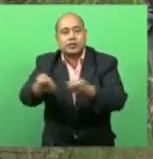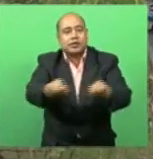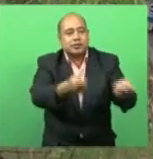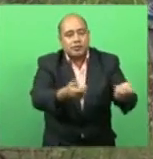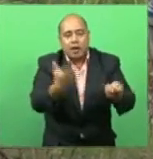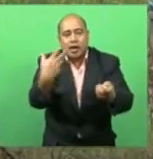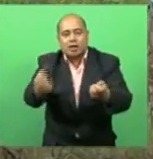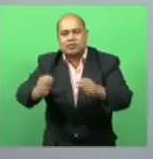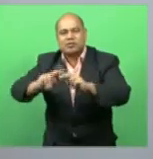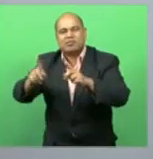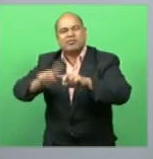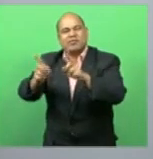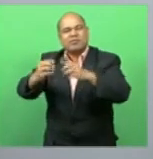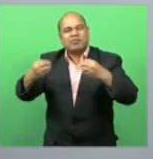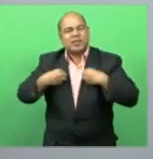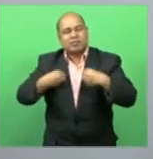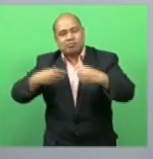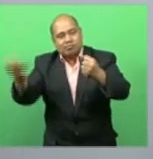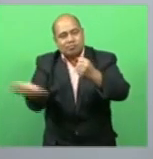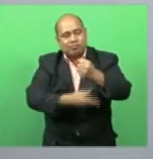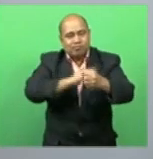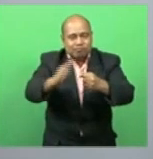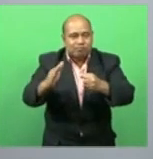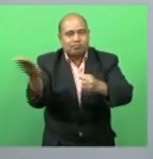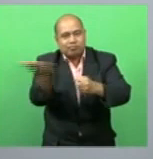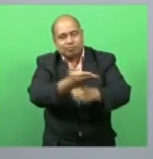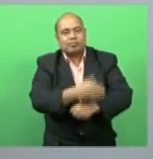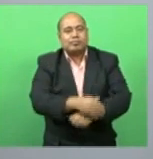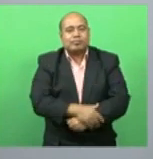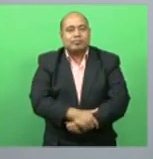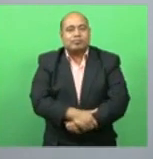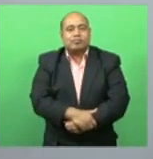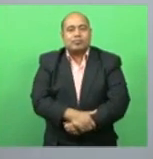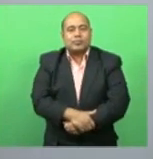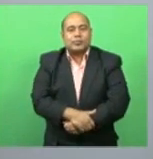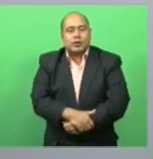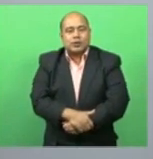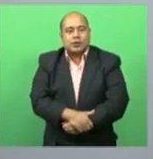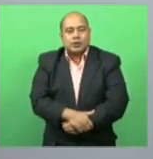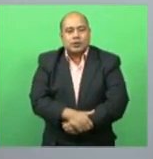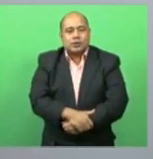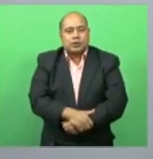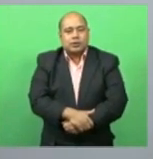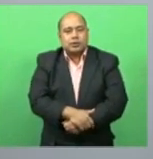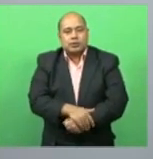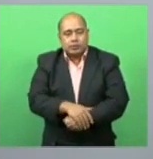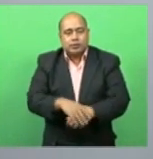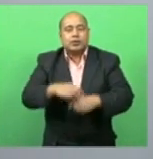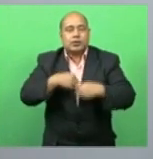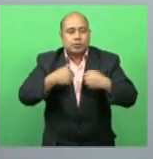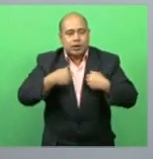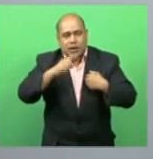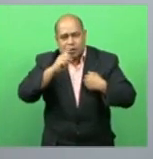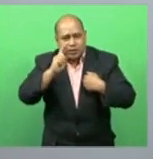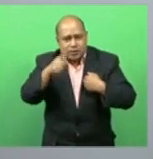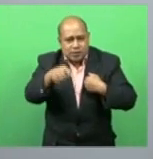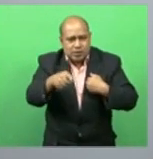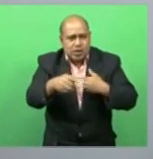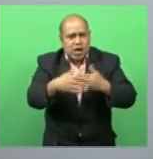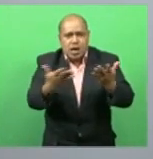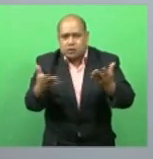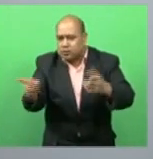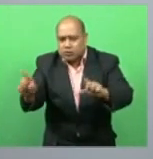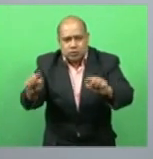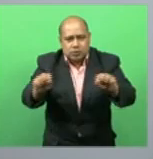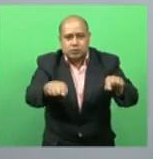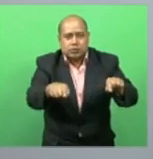and organizations. On behalf of the Prime Minister, I would like to thank you for giving what little